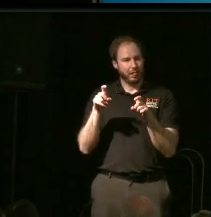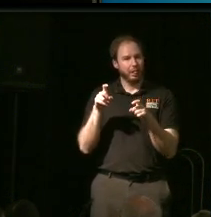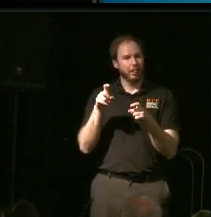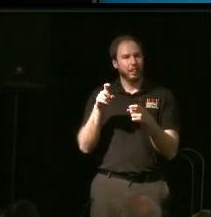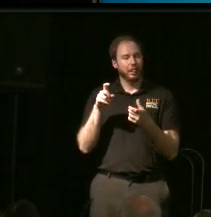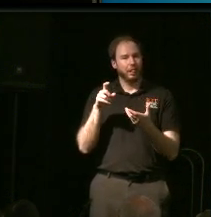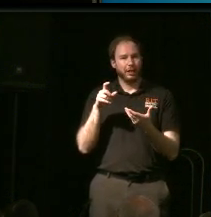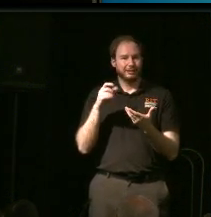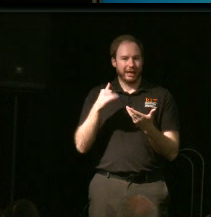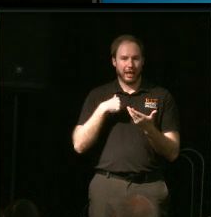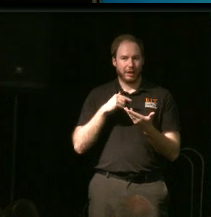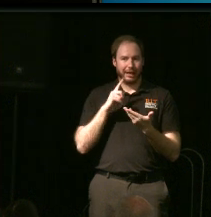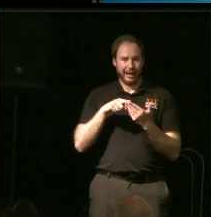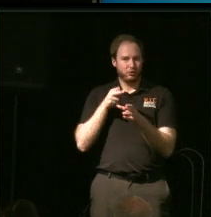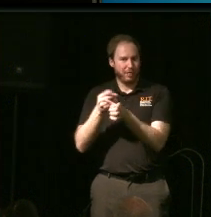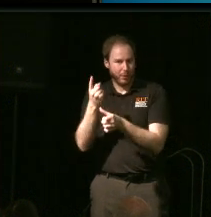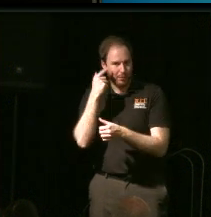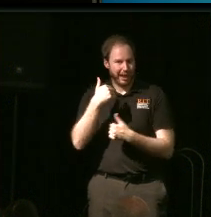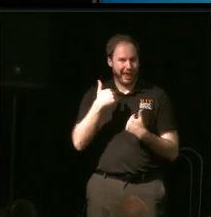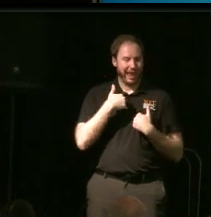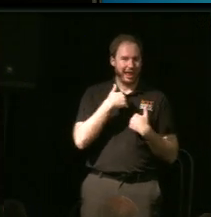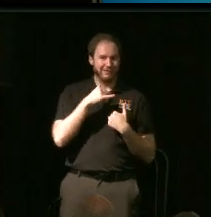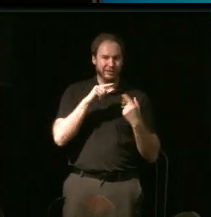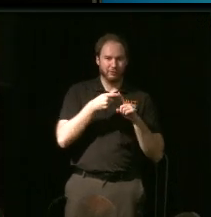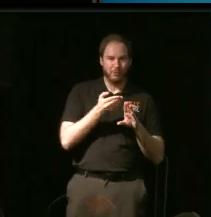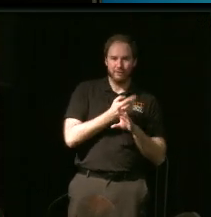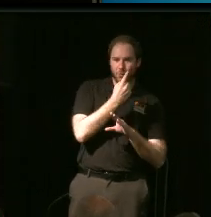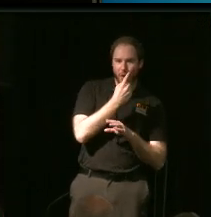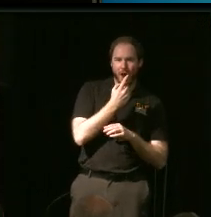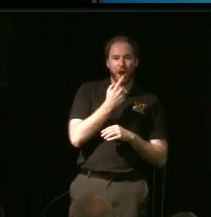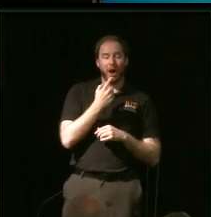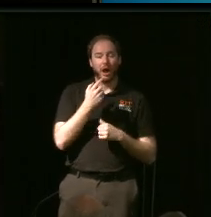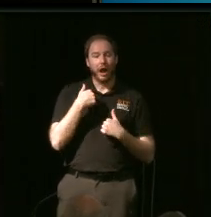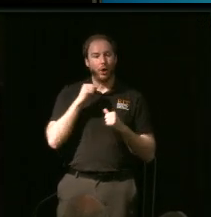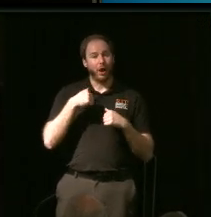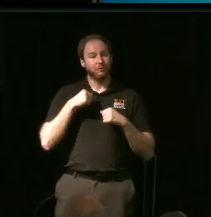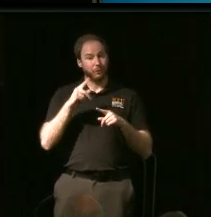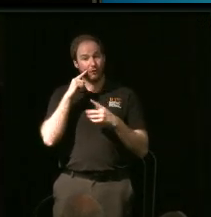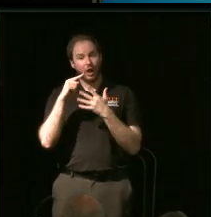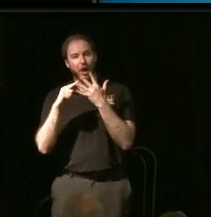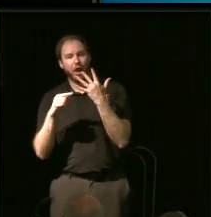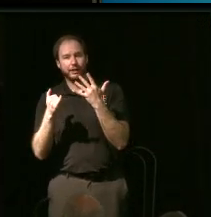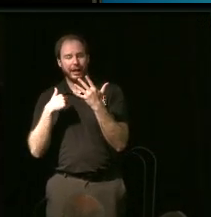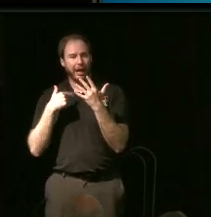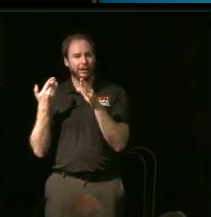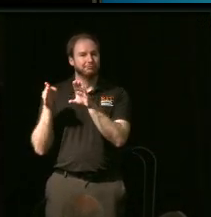have essentially blown the opportunity to get into a more gene-specific trial?